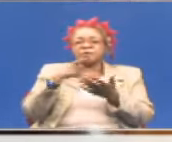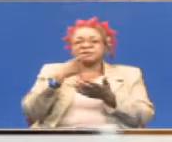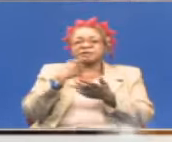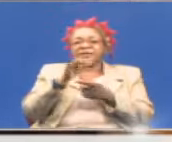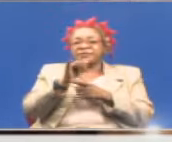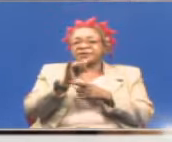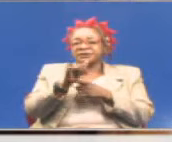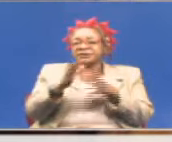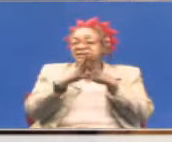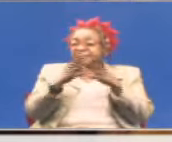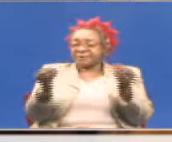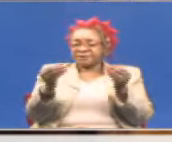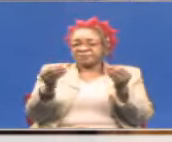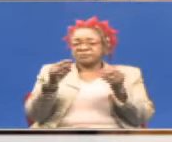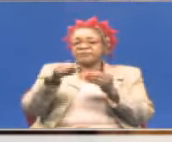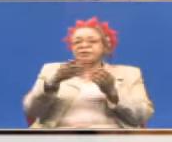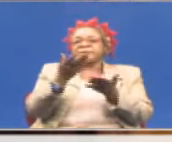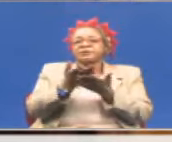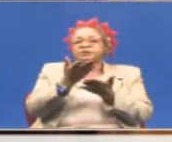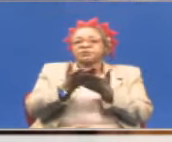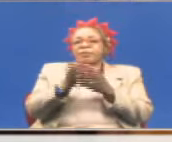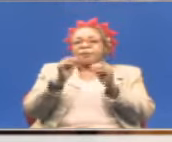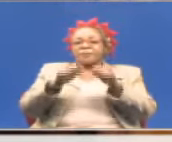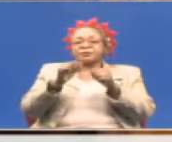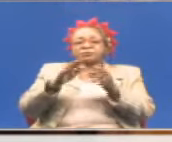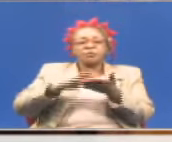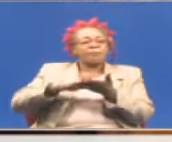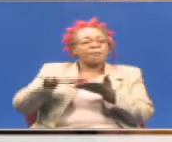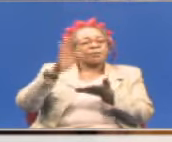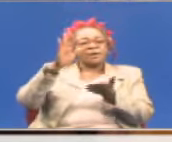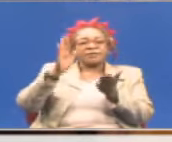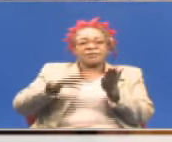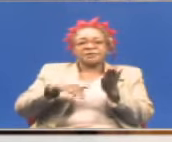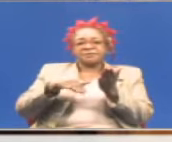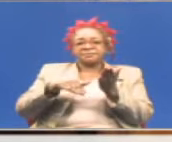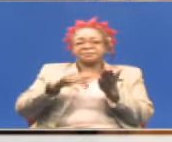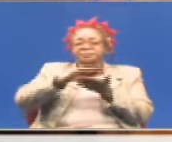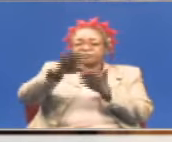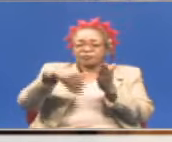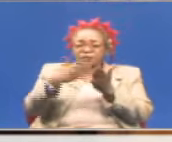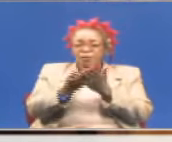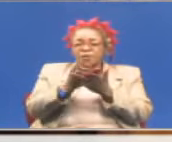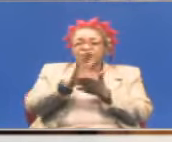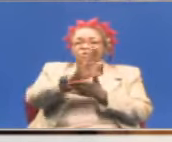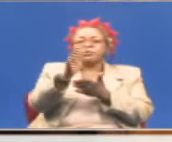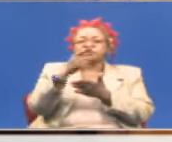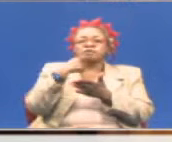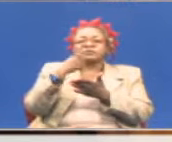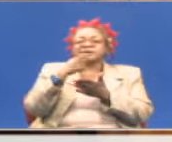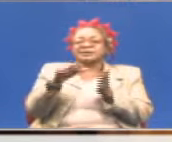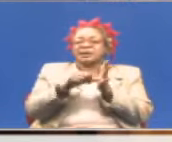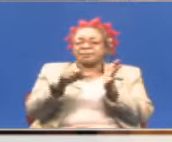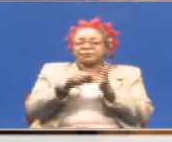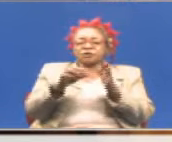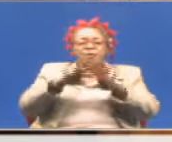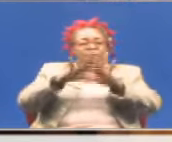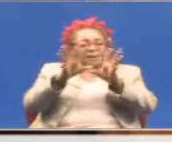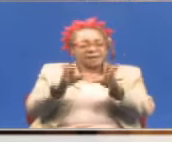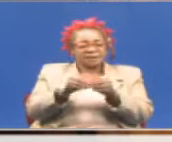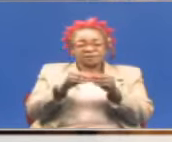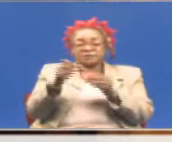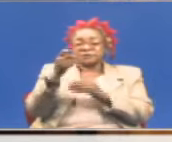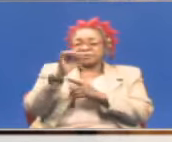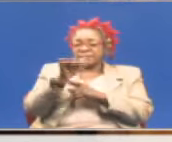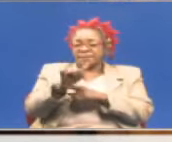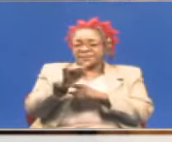this petition, could be much more than, you know, all those so-called scams combined in the past. So this is